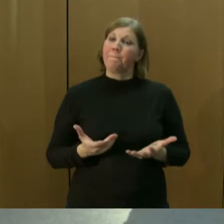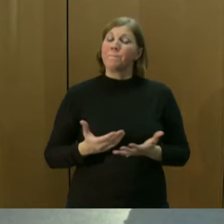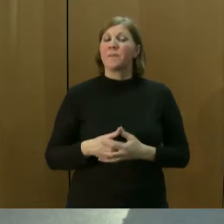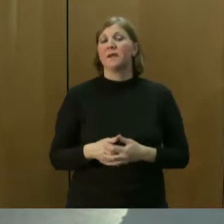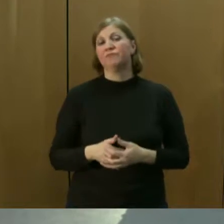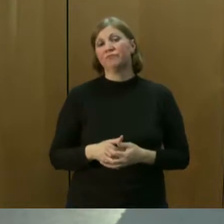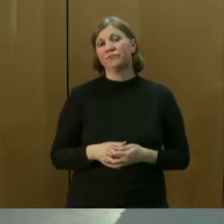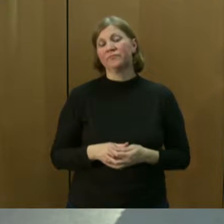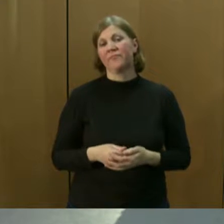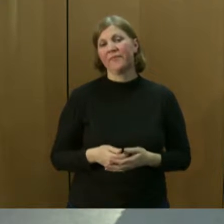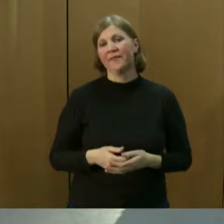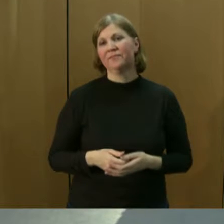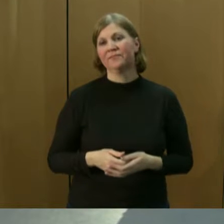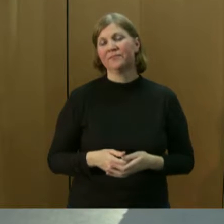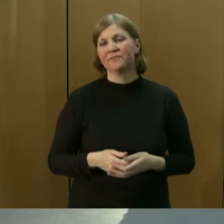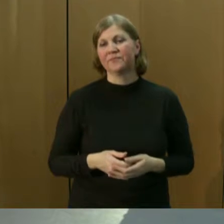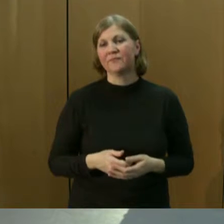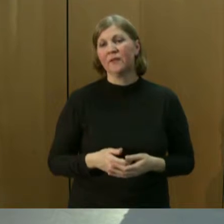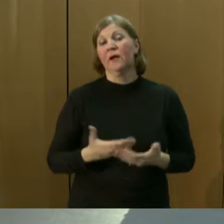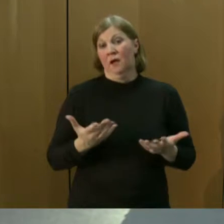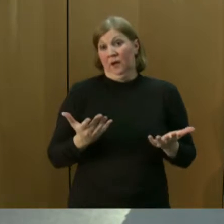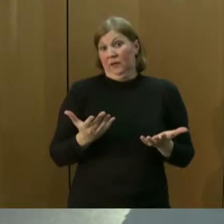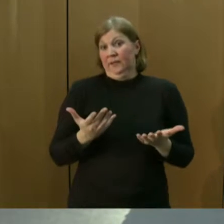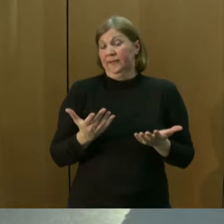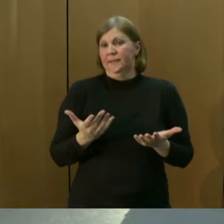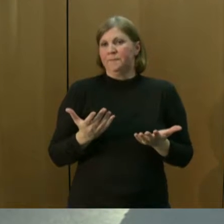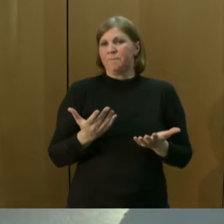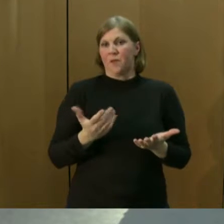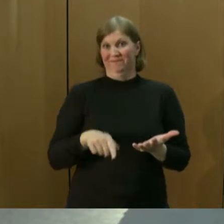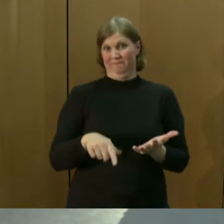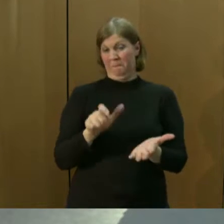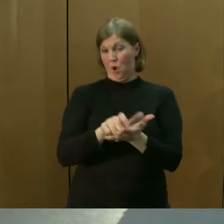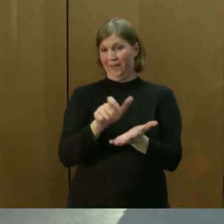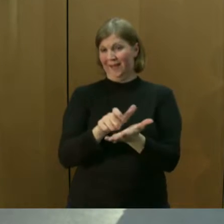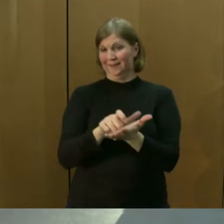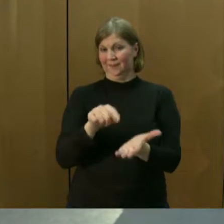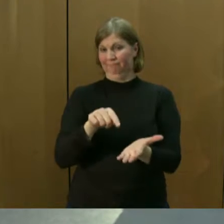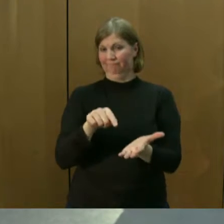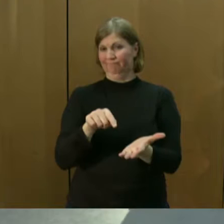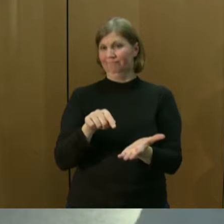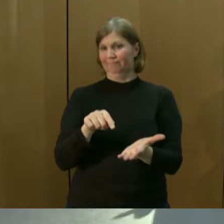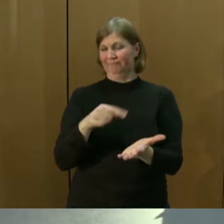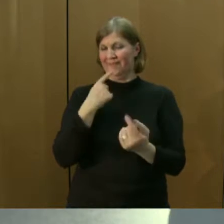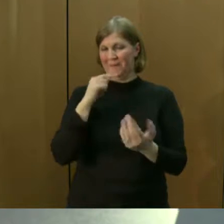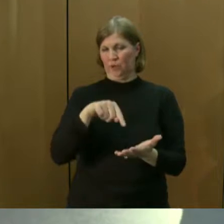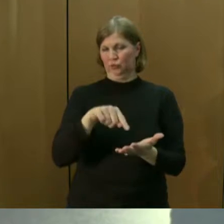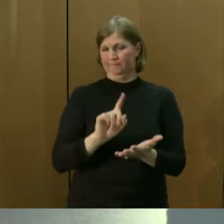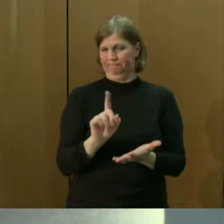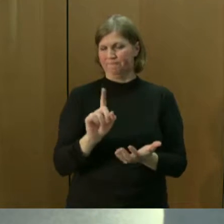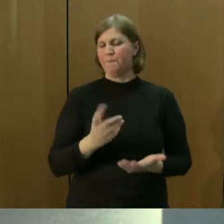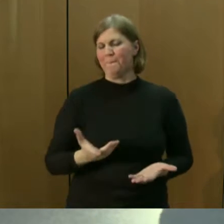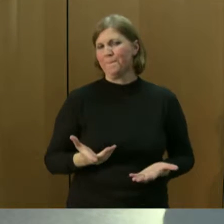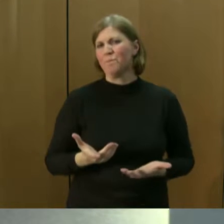talk a little bit about marketing tips. Kath? I think, as with all of